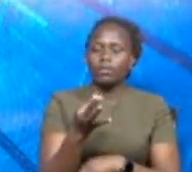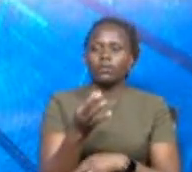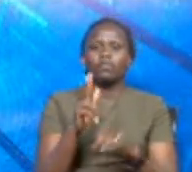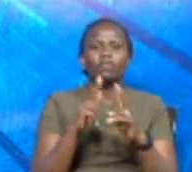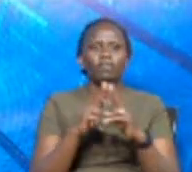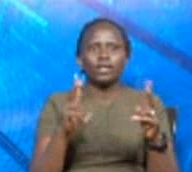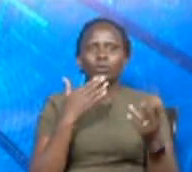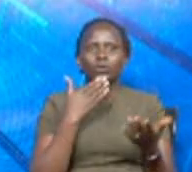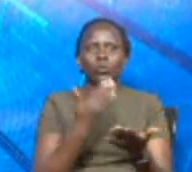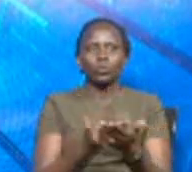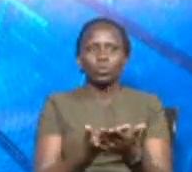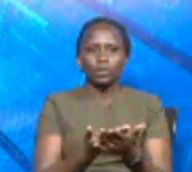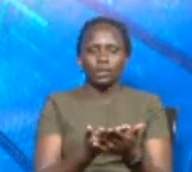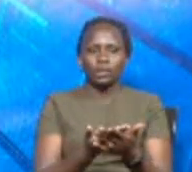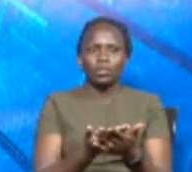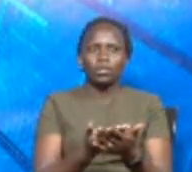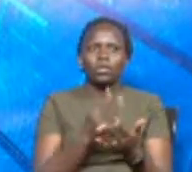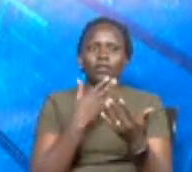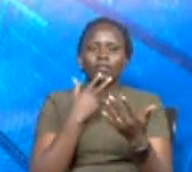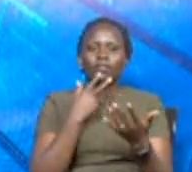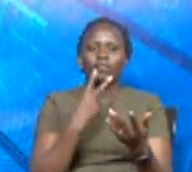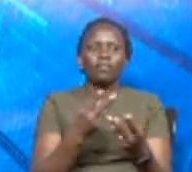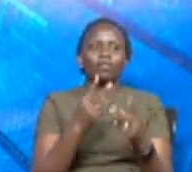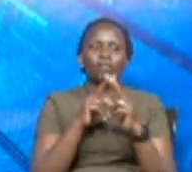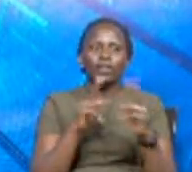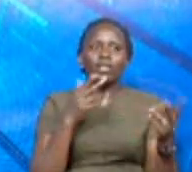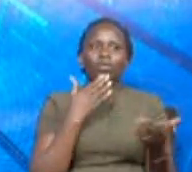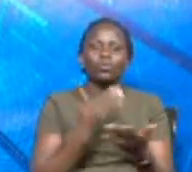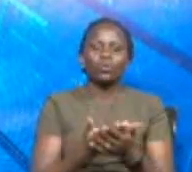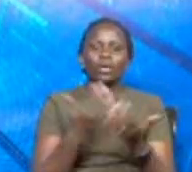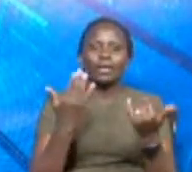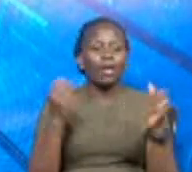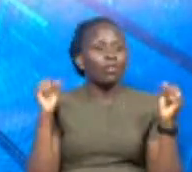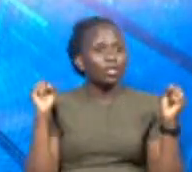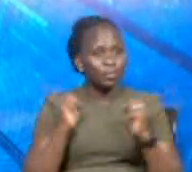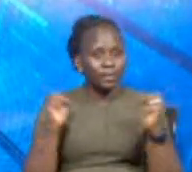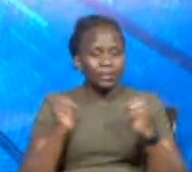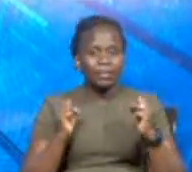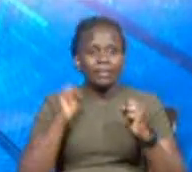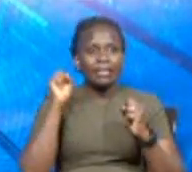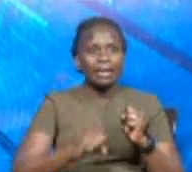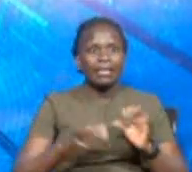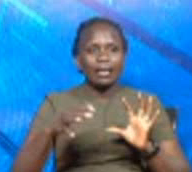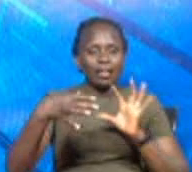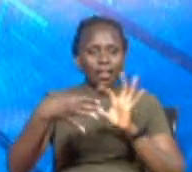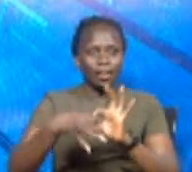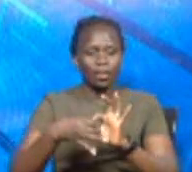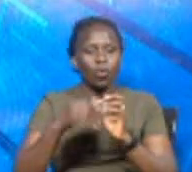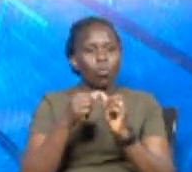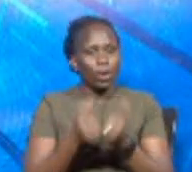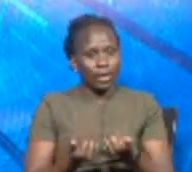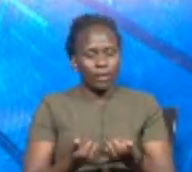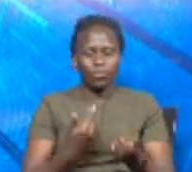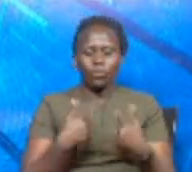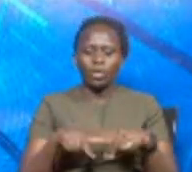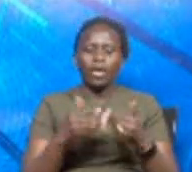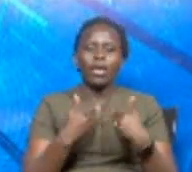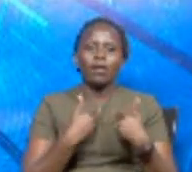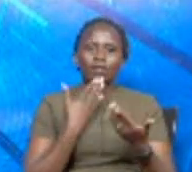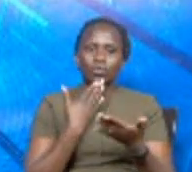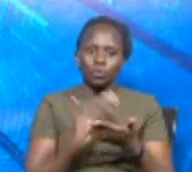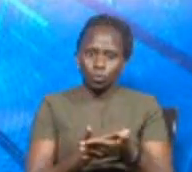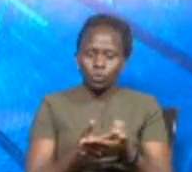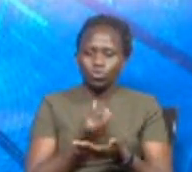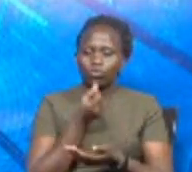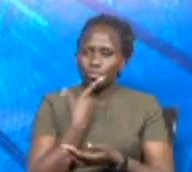good. As long as patients adhere to the treatments, we have very good drugs. The drugs are